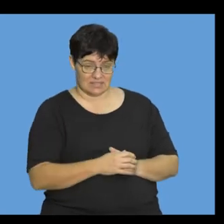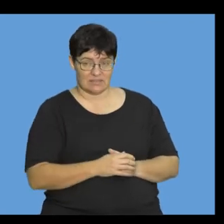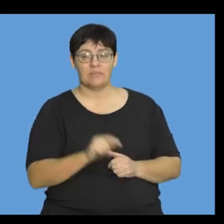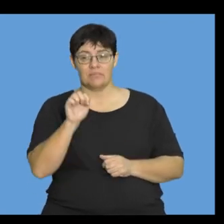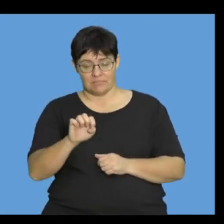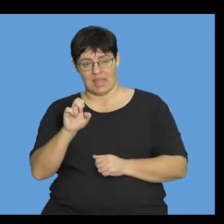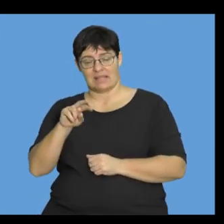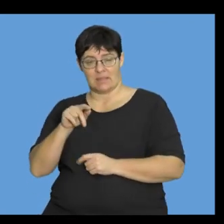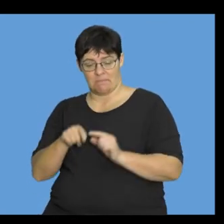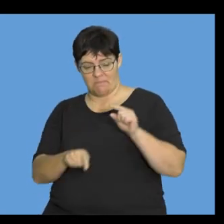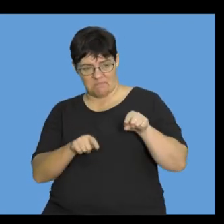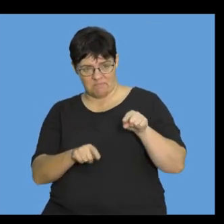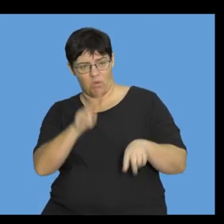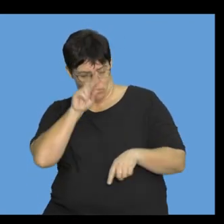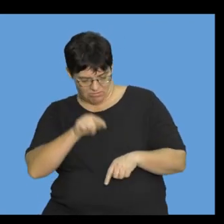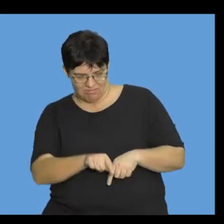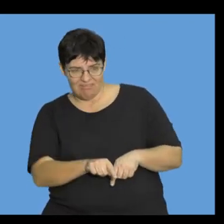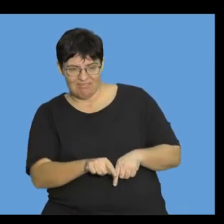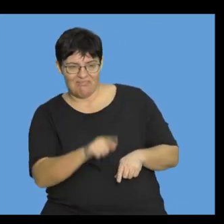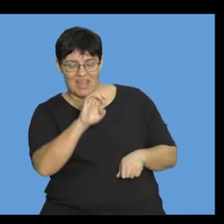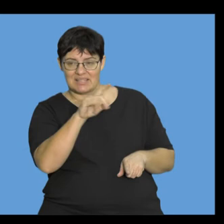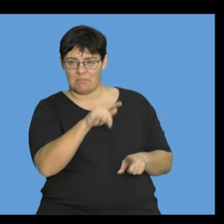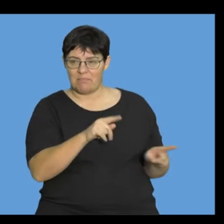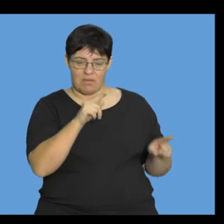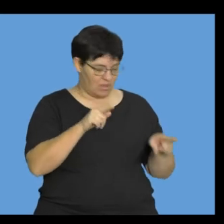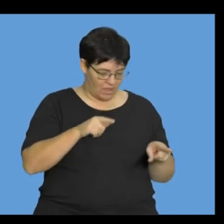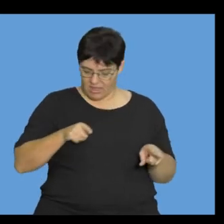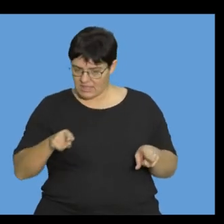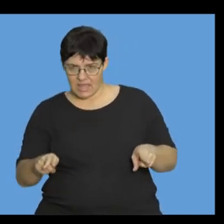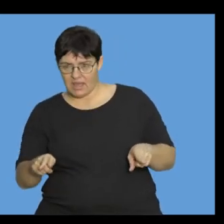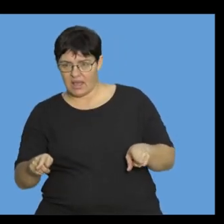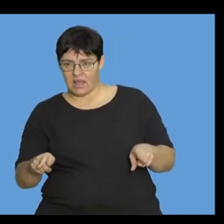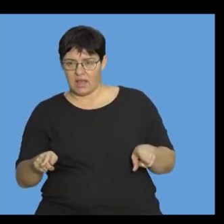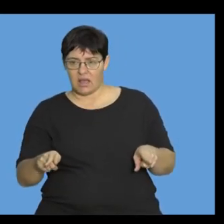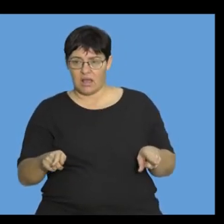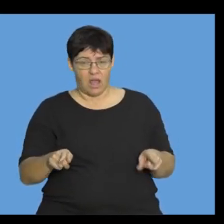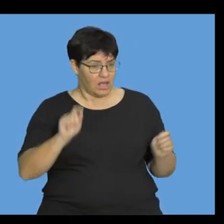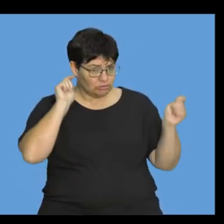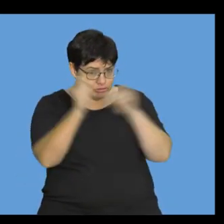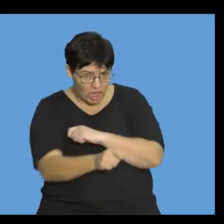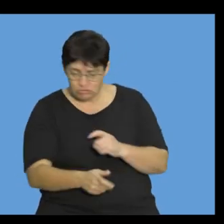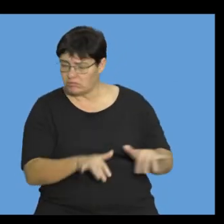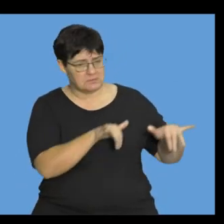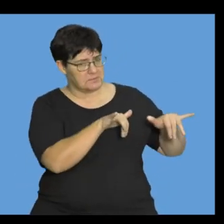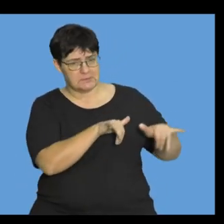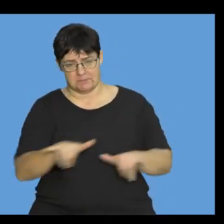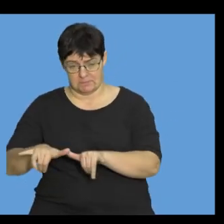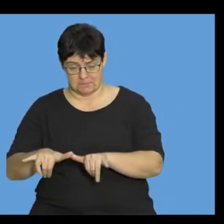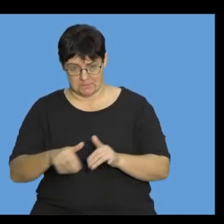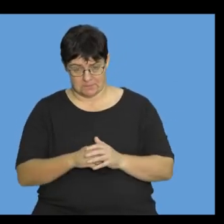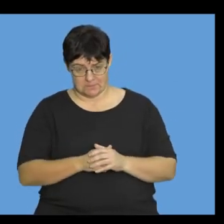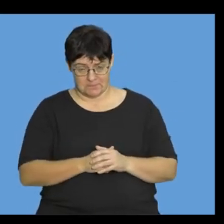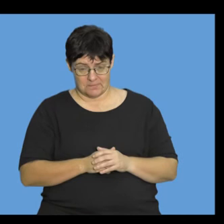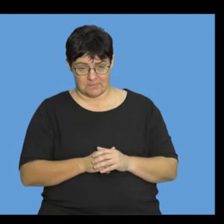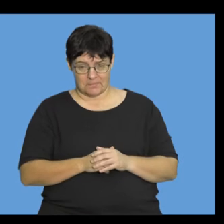substrate. This is my enzyme. Look at my enzyme here and here. It doesn't change shape.